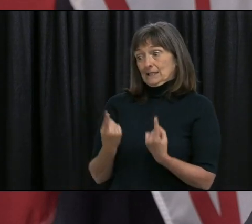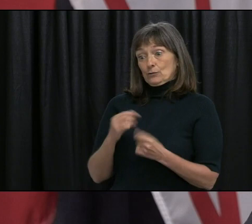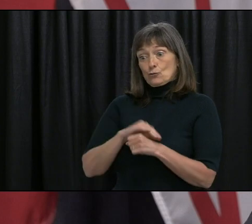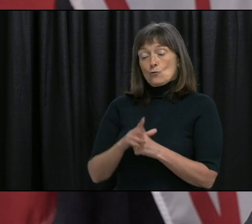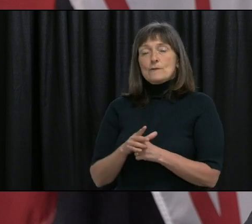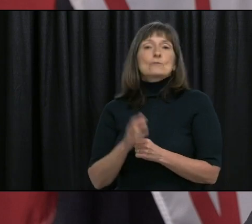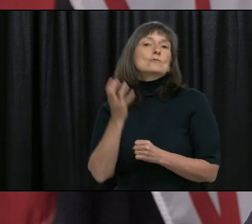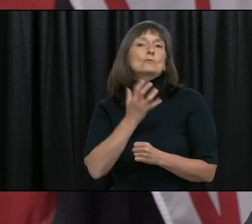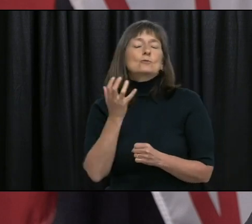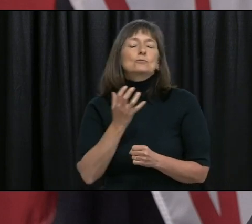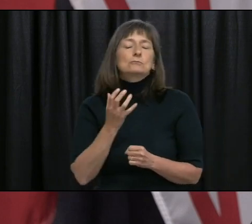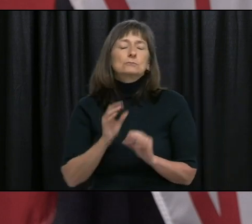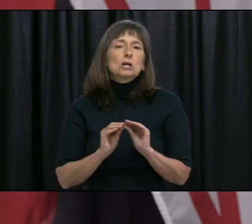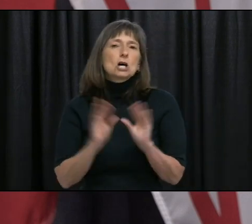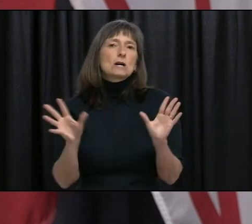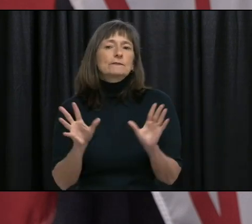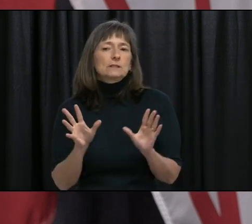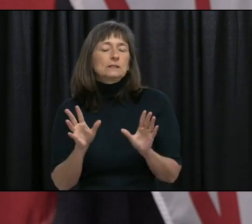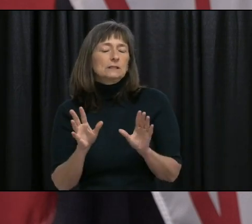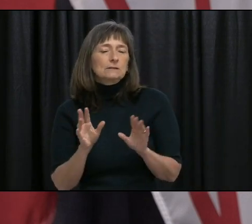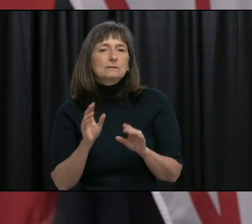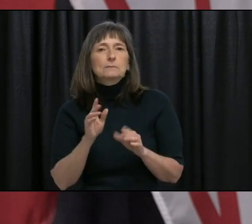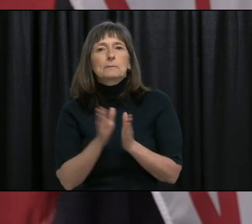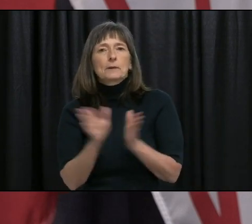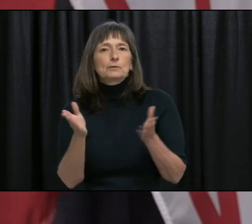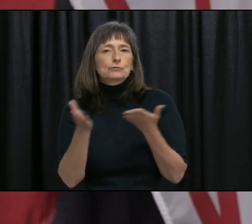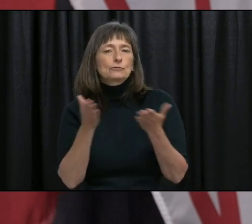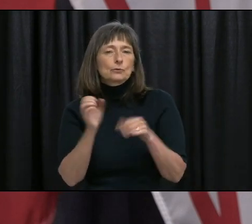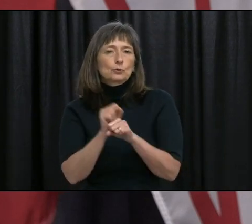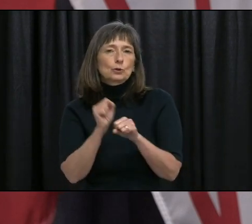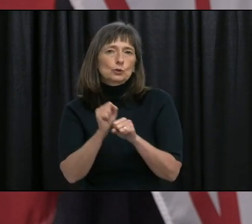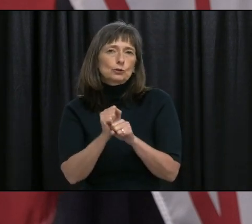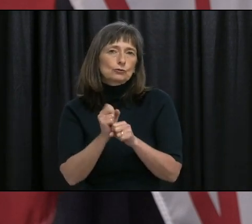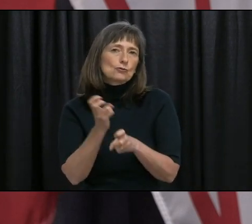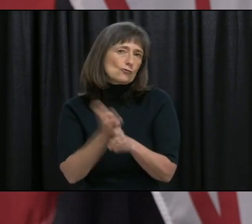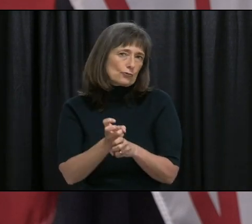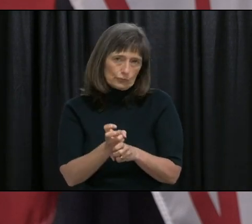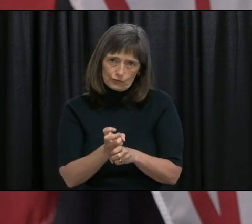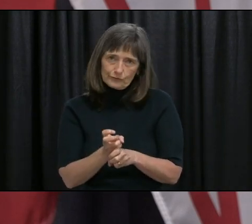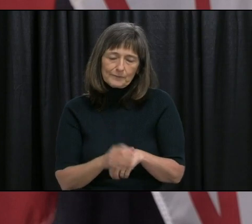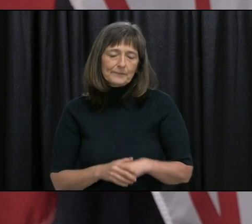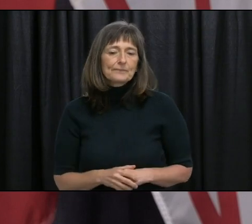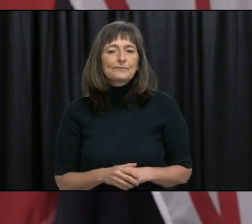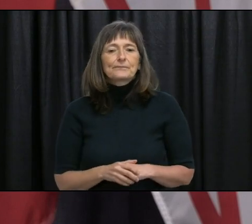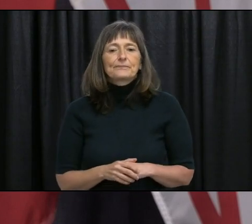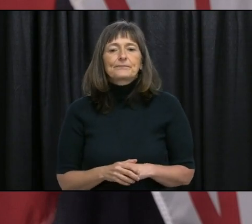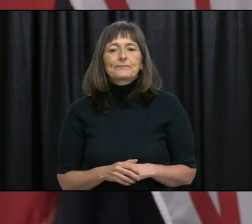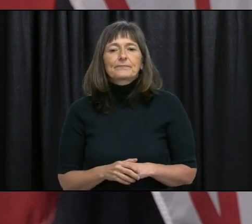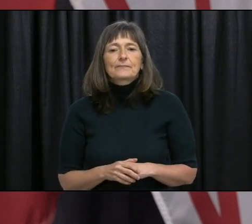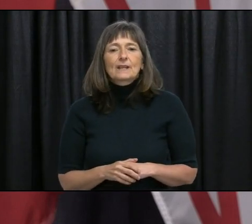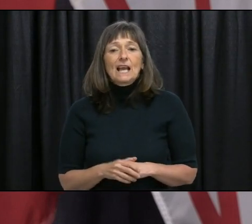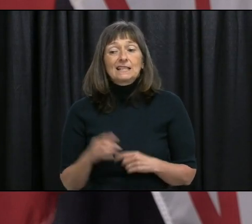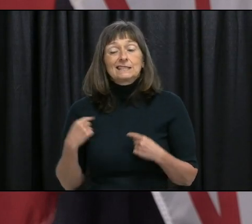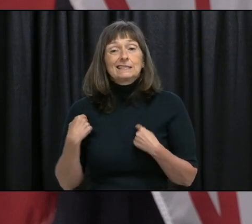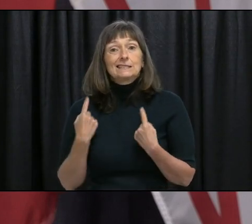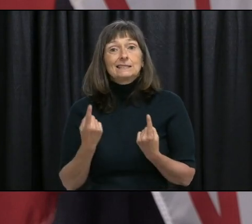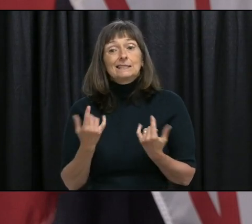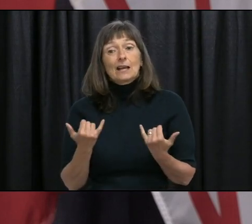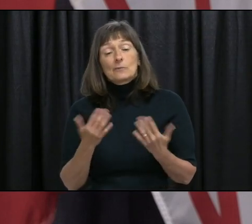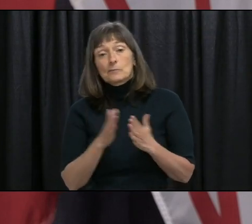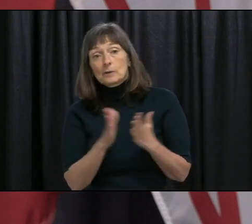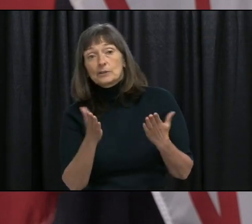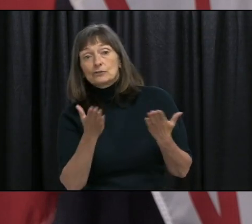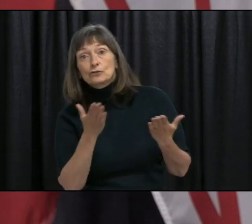this pandemic. Now, over the past several months and in the face of uncertainty with COVID-19, it has brought to us our public